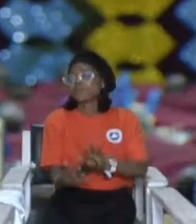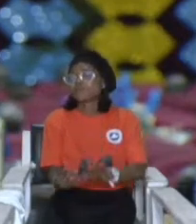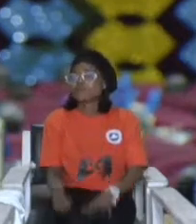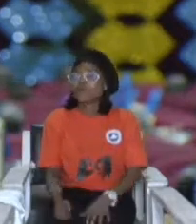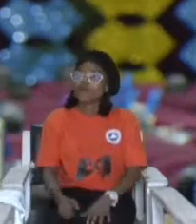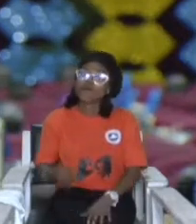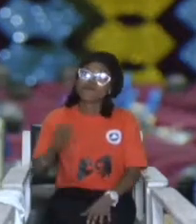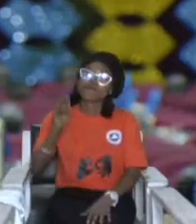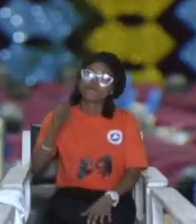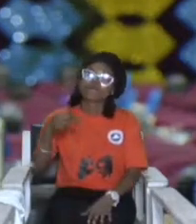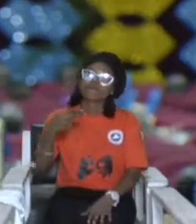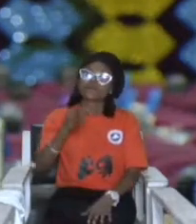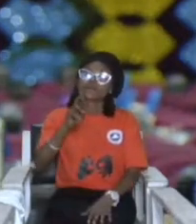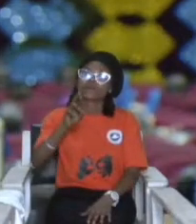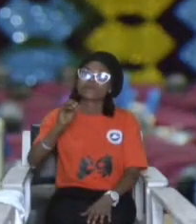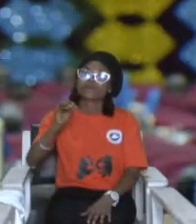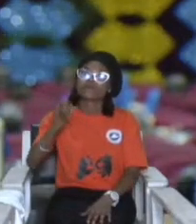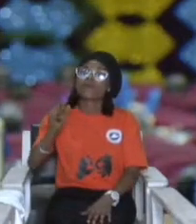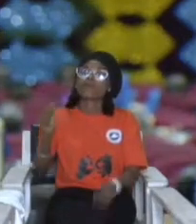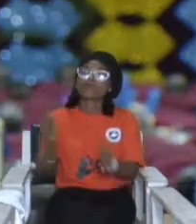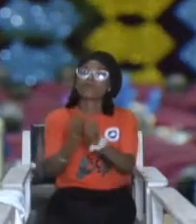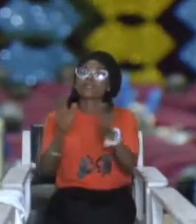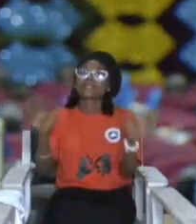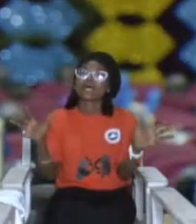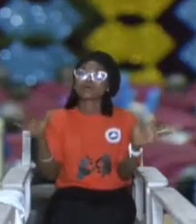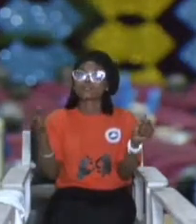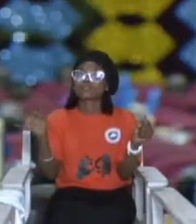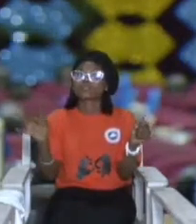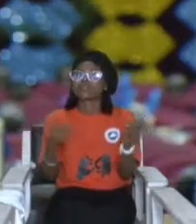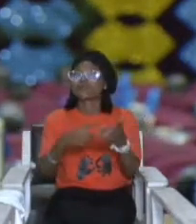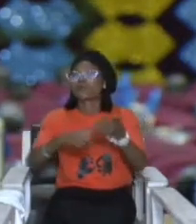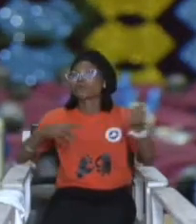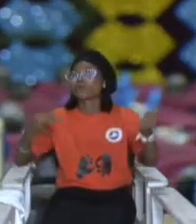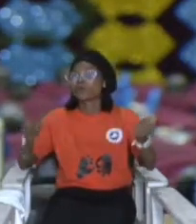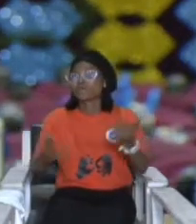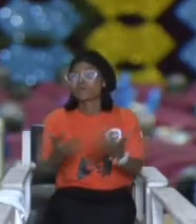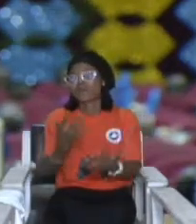wickedness without the rod of fire?